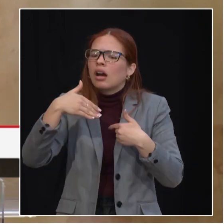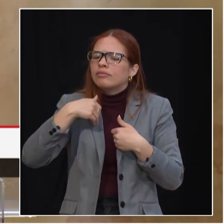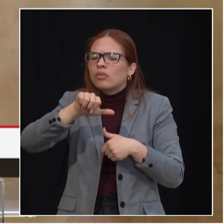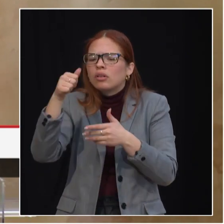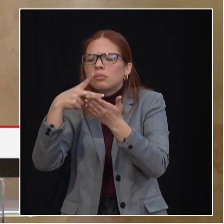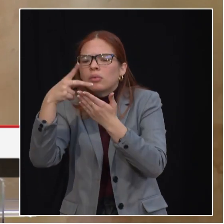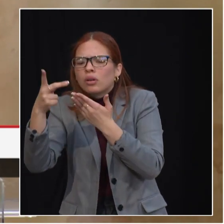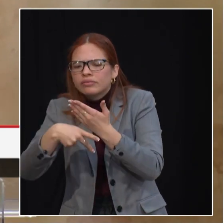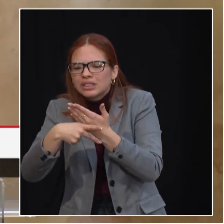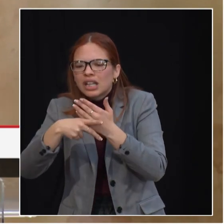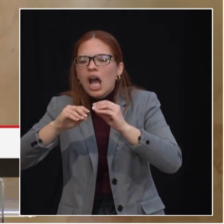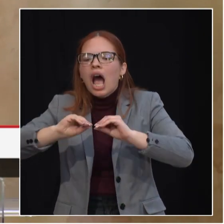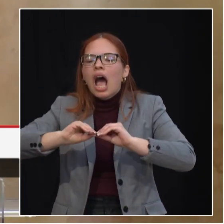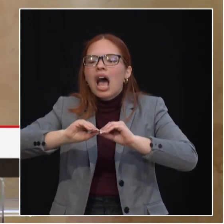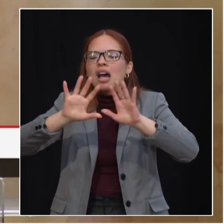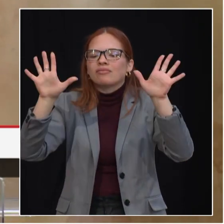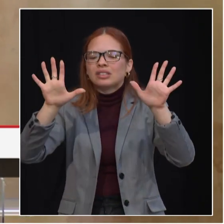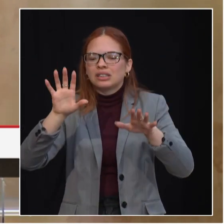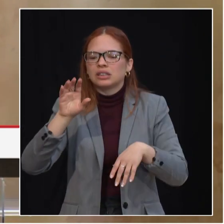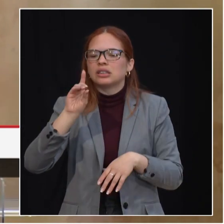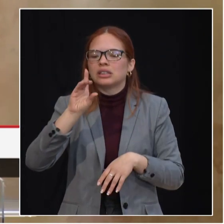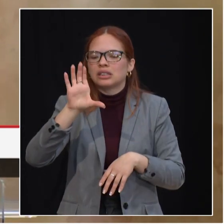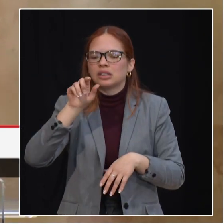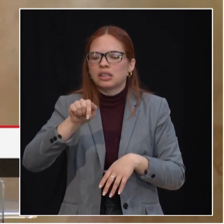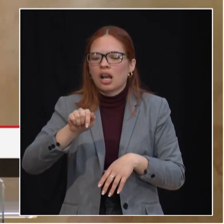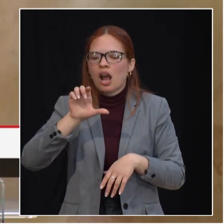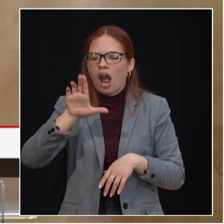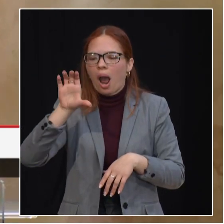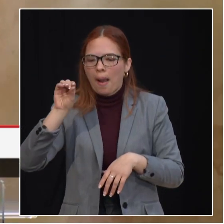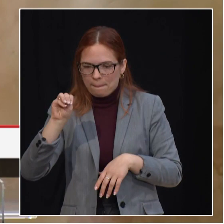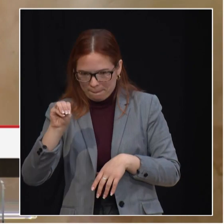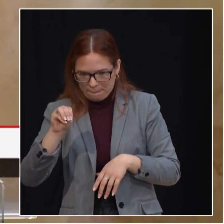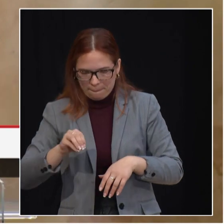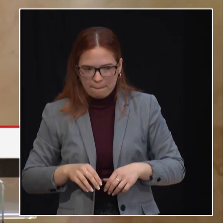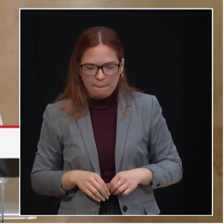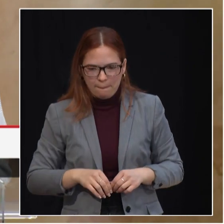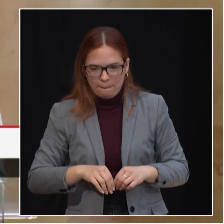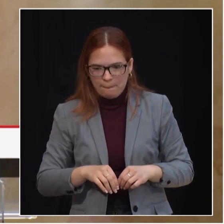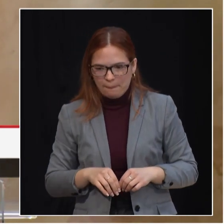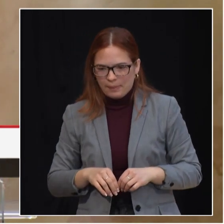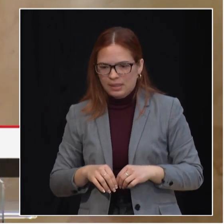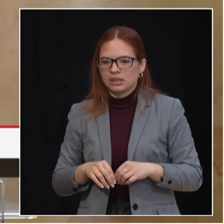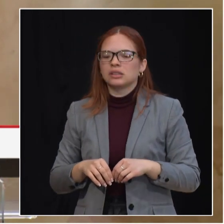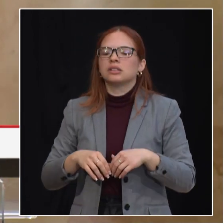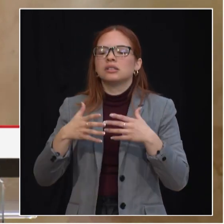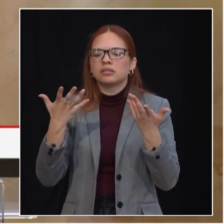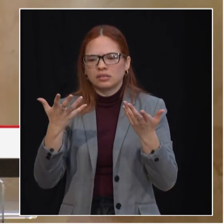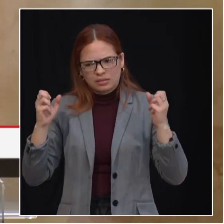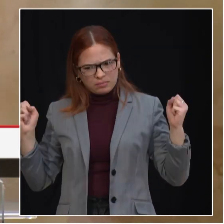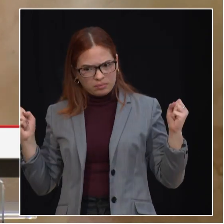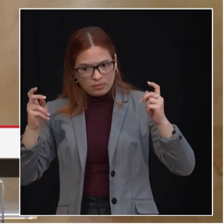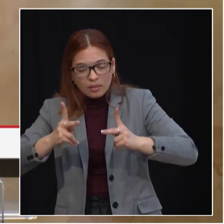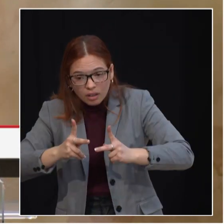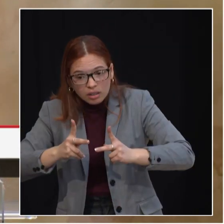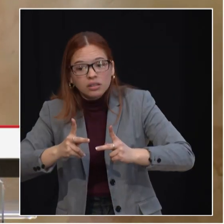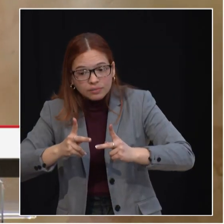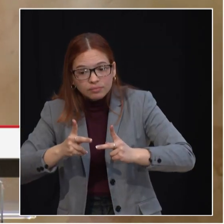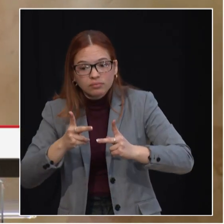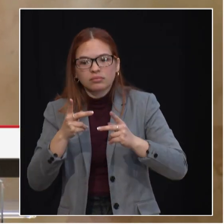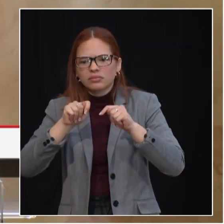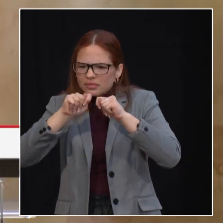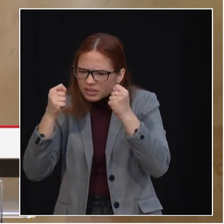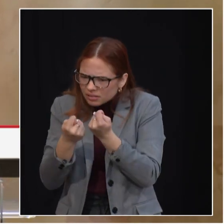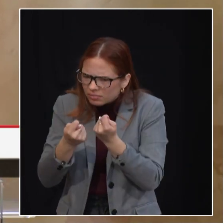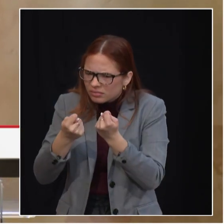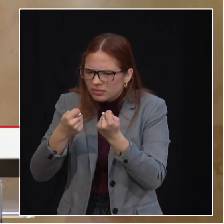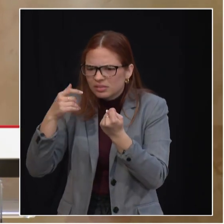obviously.dc.gov, all right? So DC's comeback plan sets a very bold goal of increasing the share of minority-owned businesses in